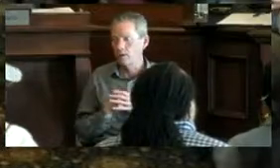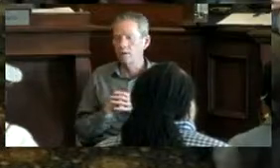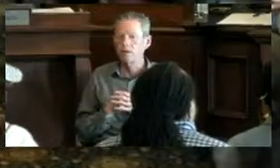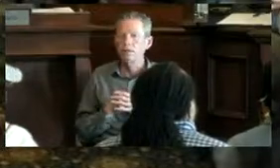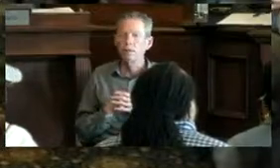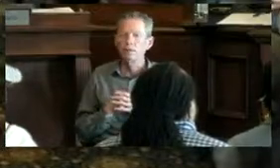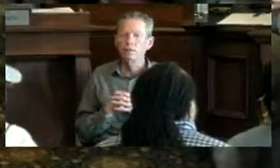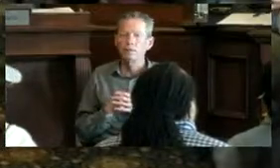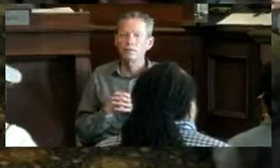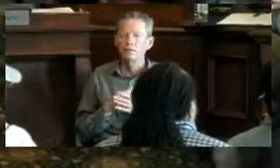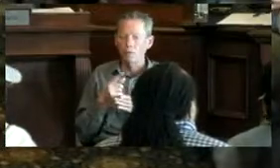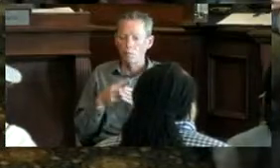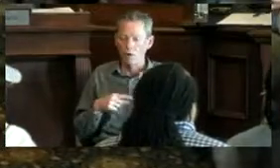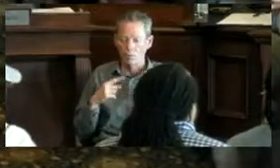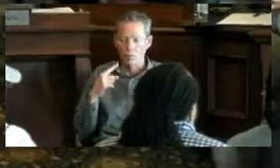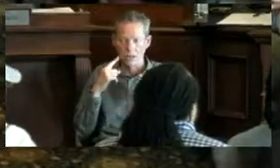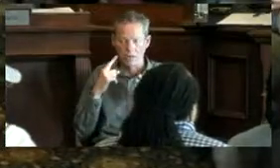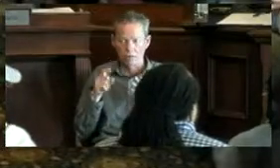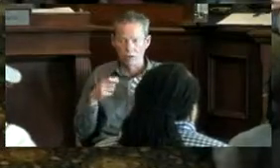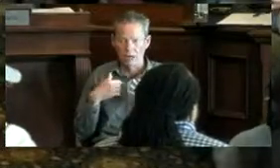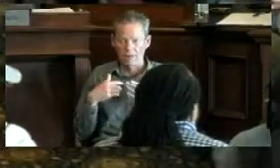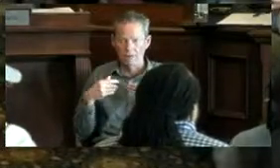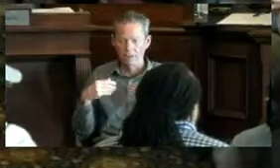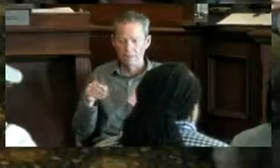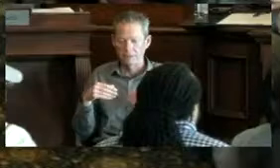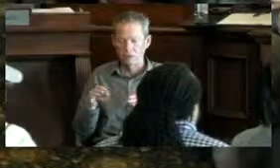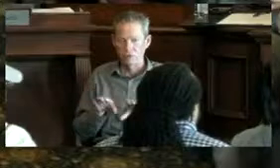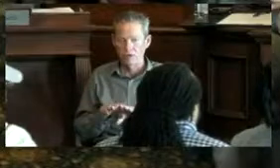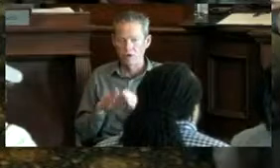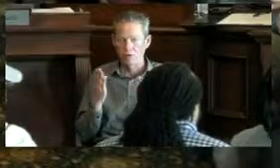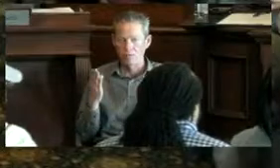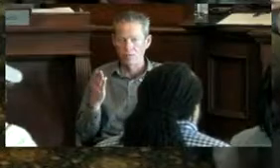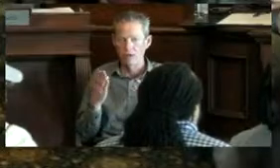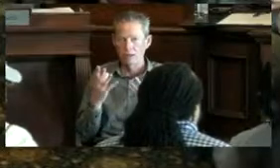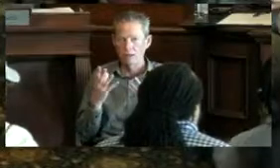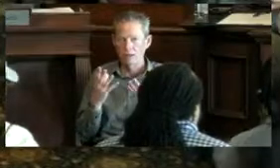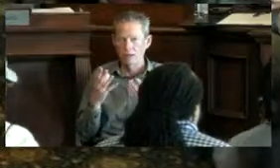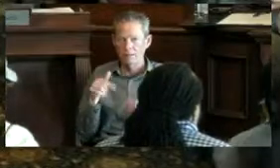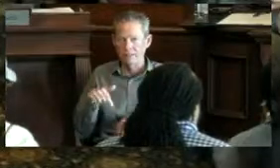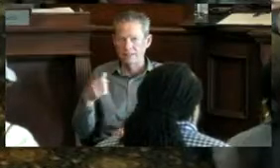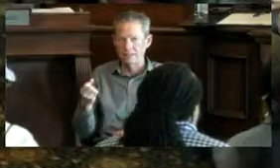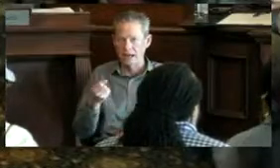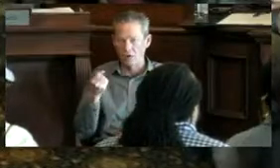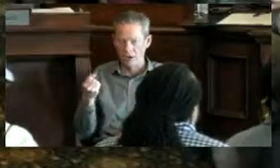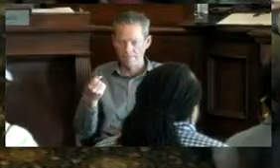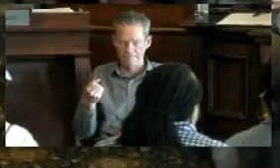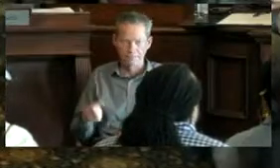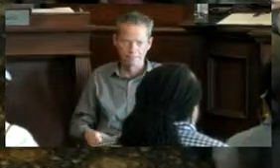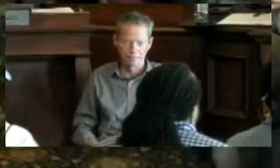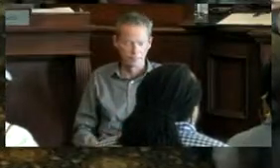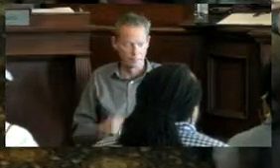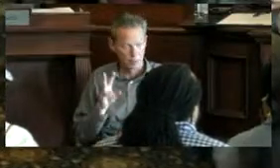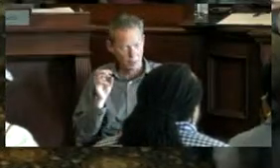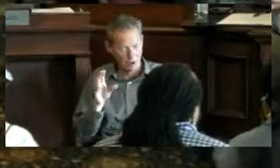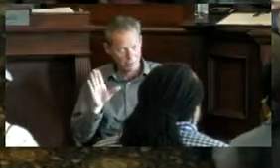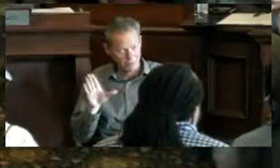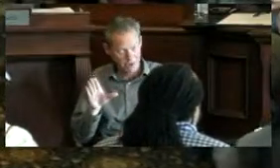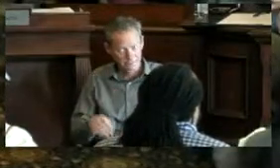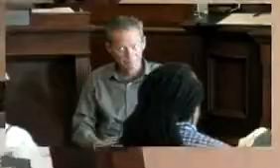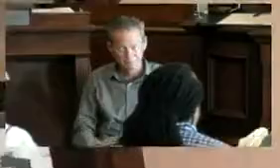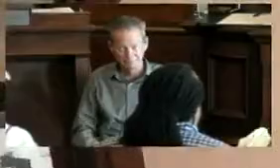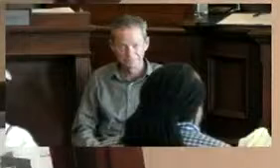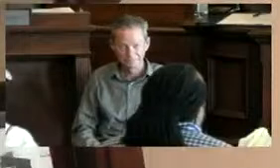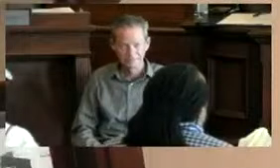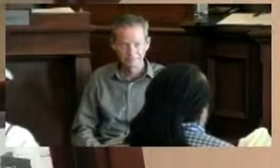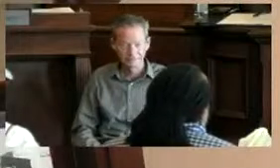if from what we're hearing, we should have a dispensary opened, soft open this Saturday. Well, great. And